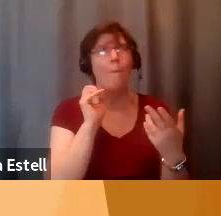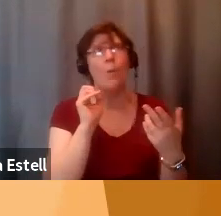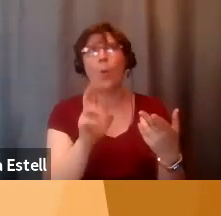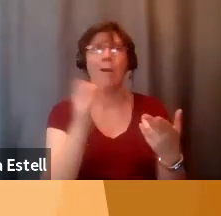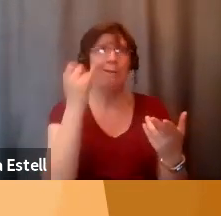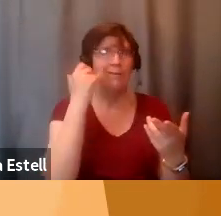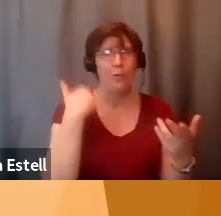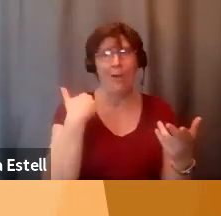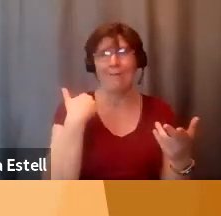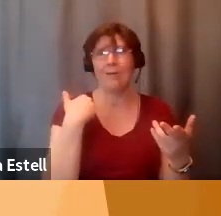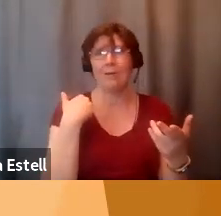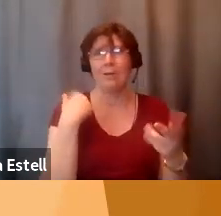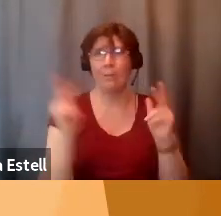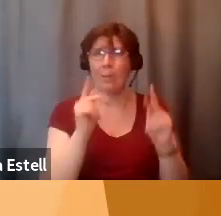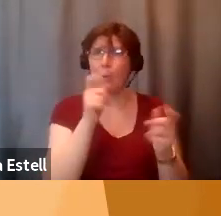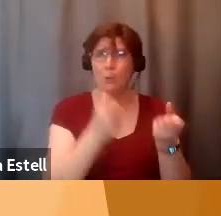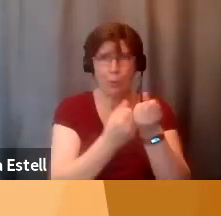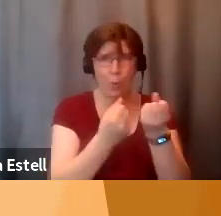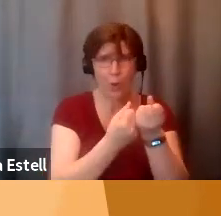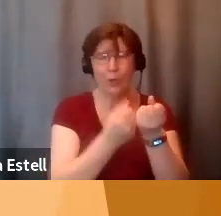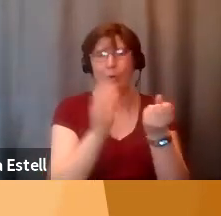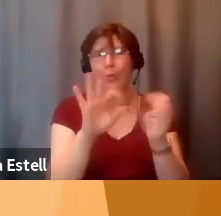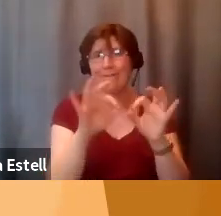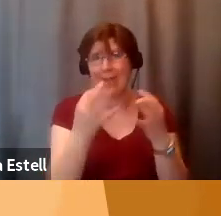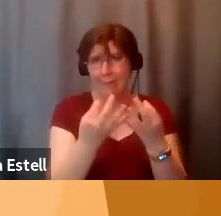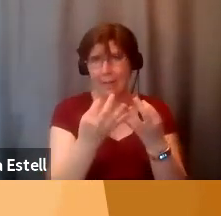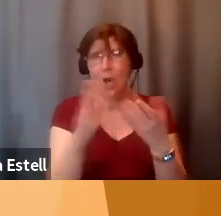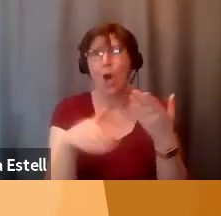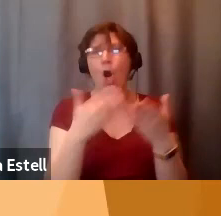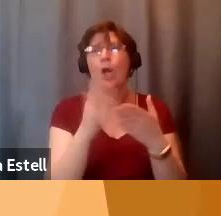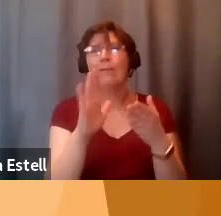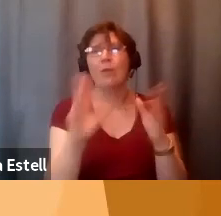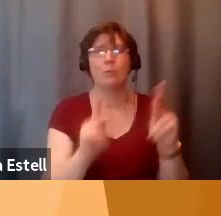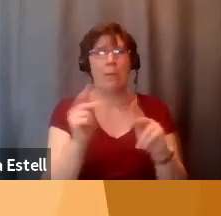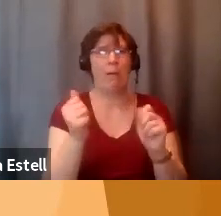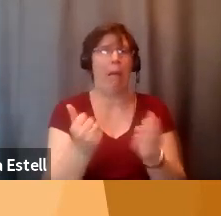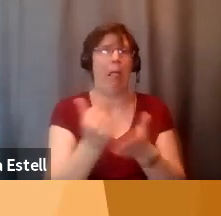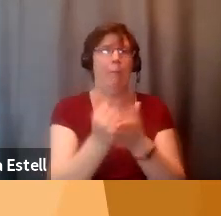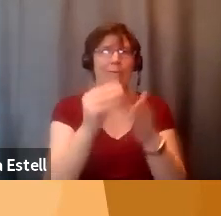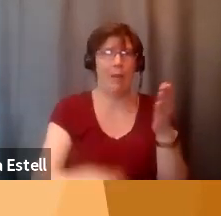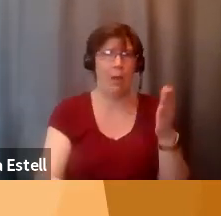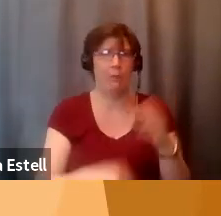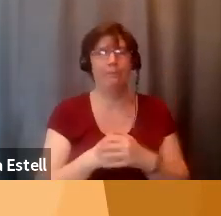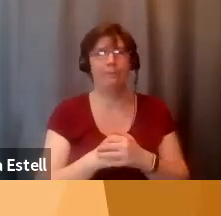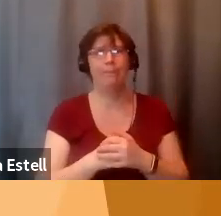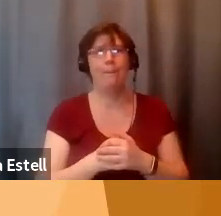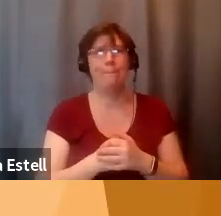you have people who support you or your family, all of those folks can help you fill it out. Next slide.